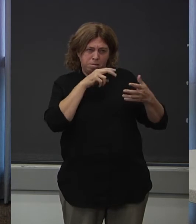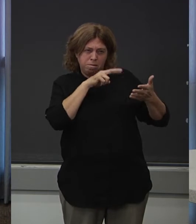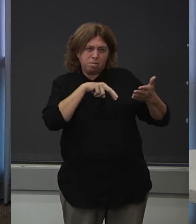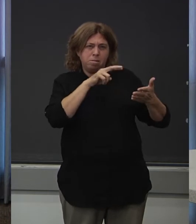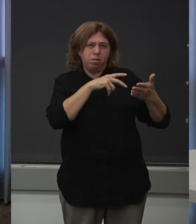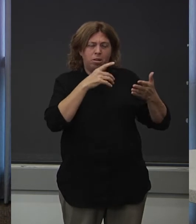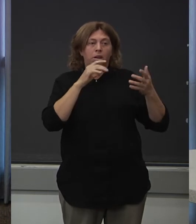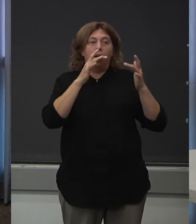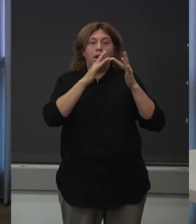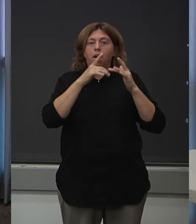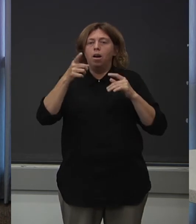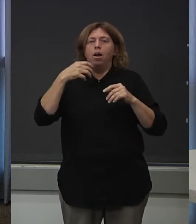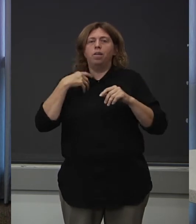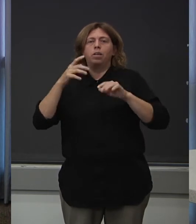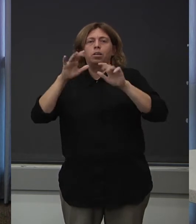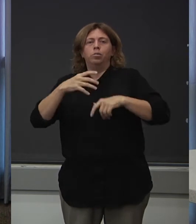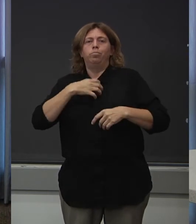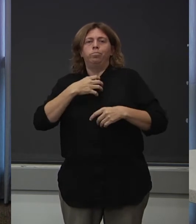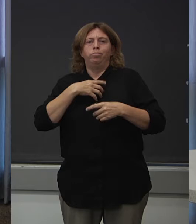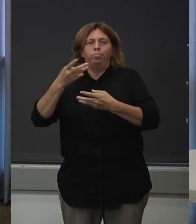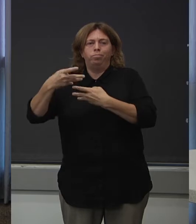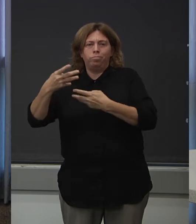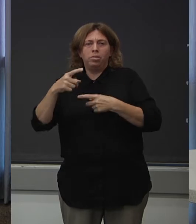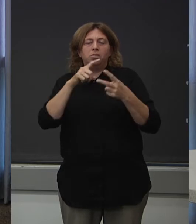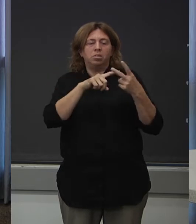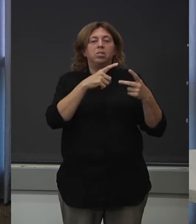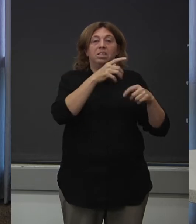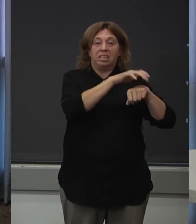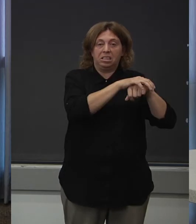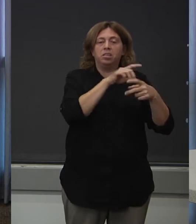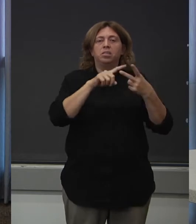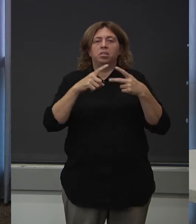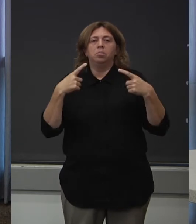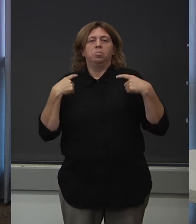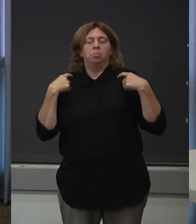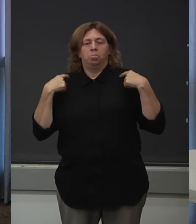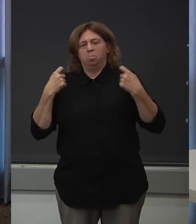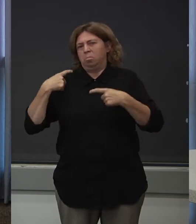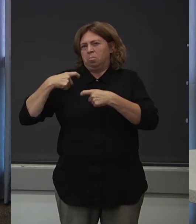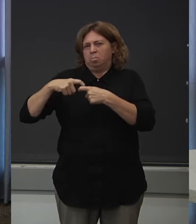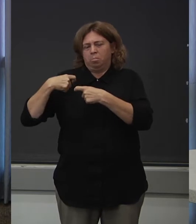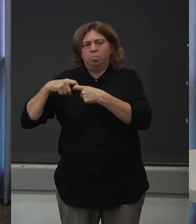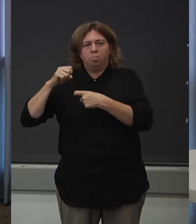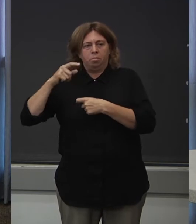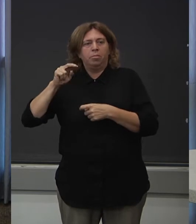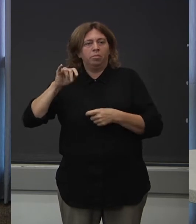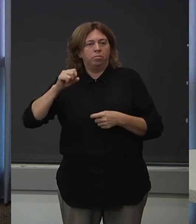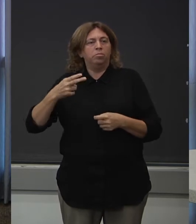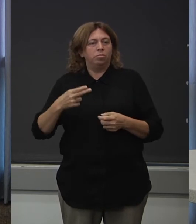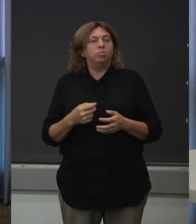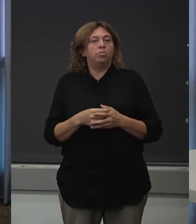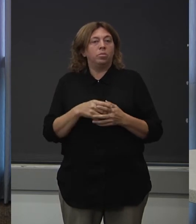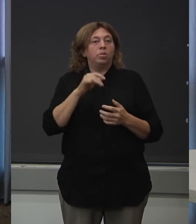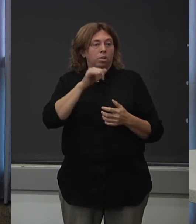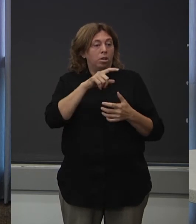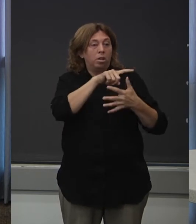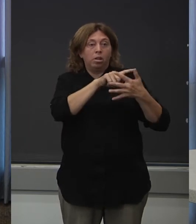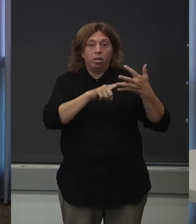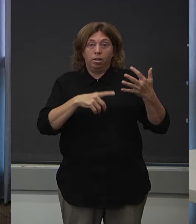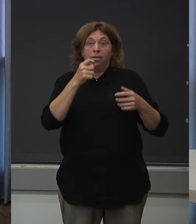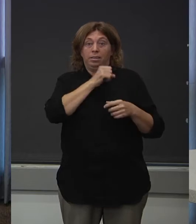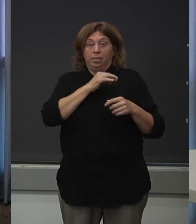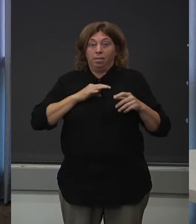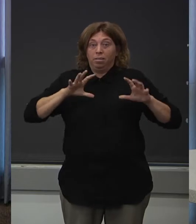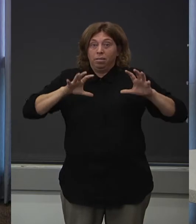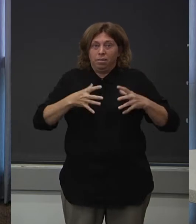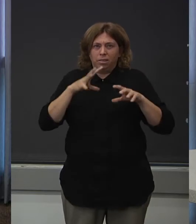Spanish, has been really an all-hands-on-deck project for Oregon OSHA. It has strained us, it's strained